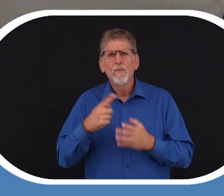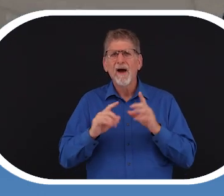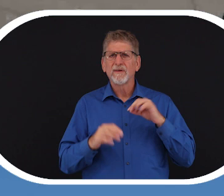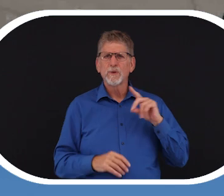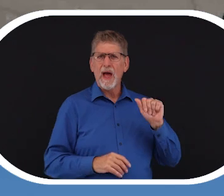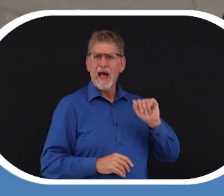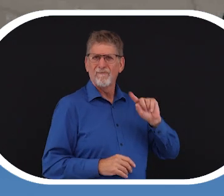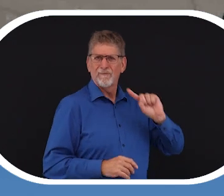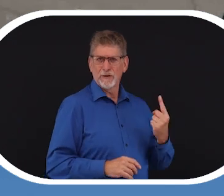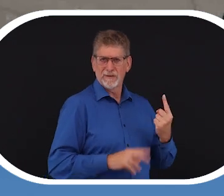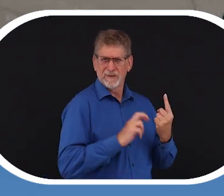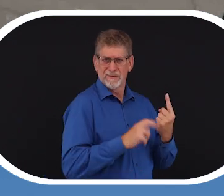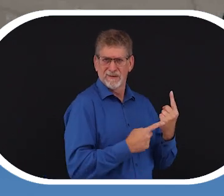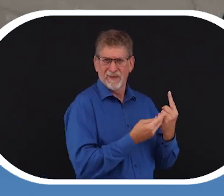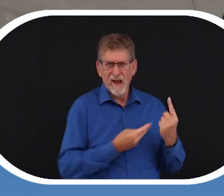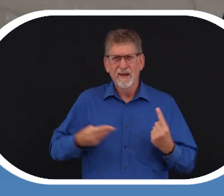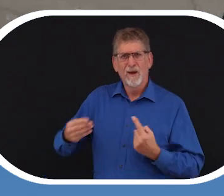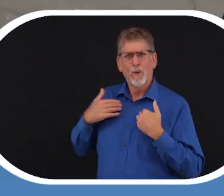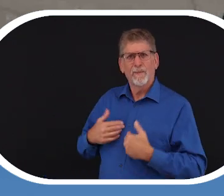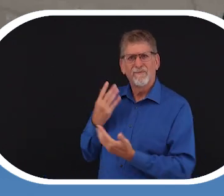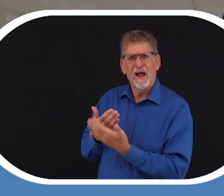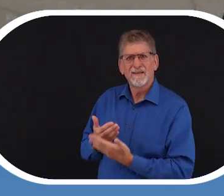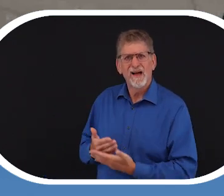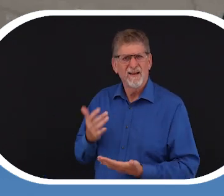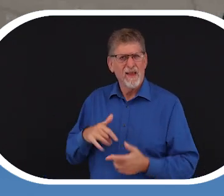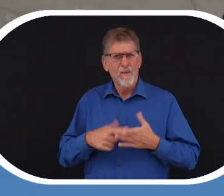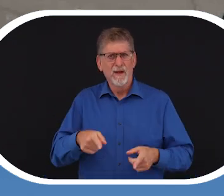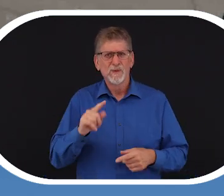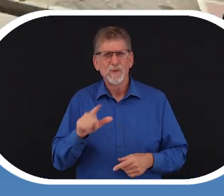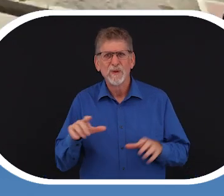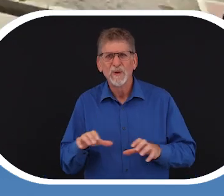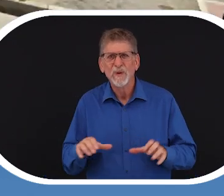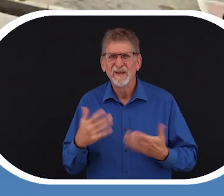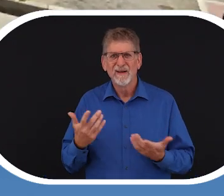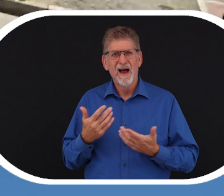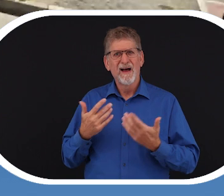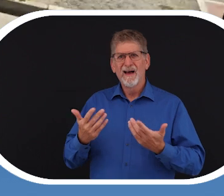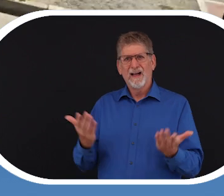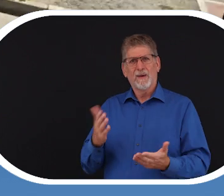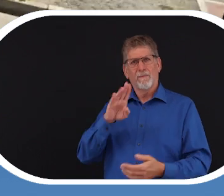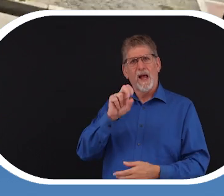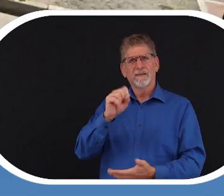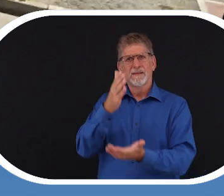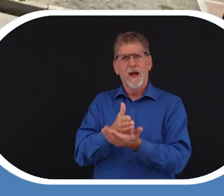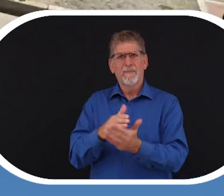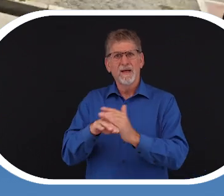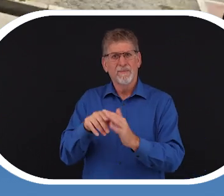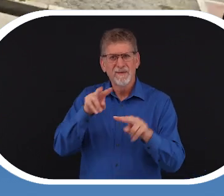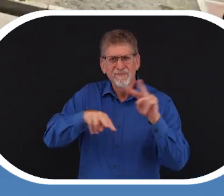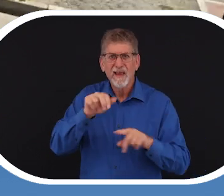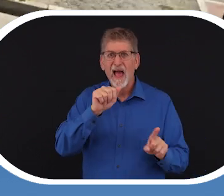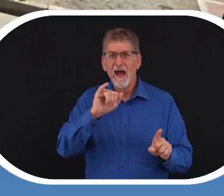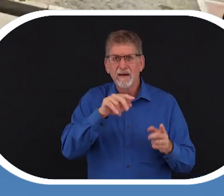what this tool is doing, but here for bus stop accessibility. The AI algorithm is analyzing the bus stop, providing these